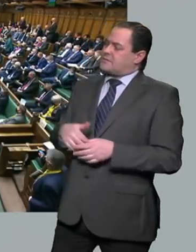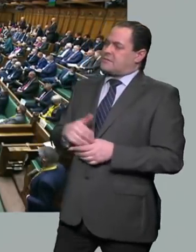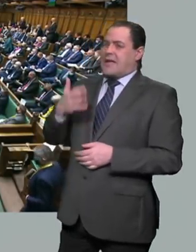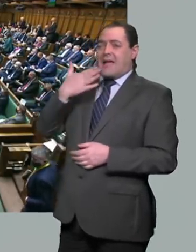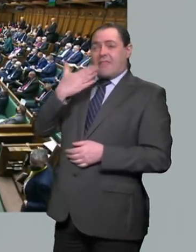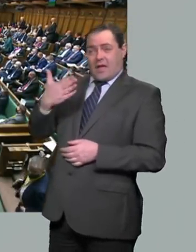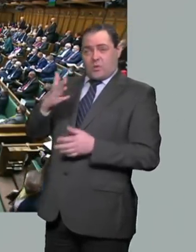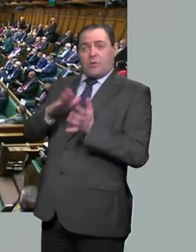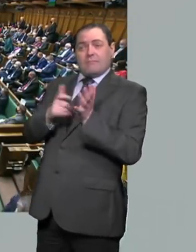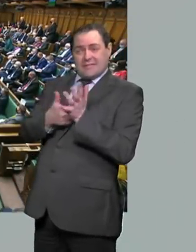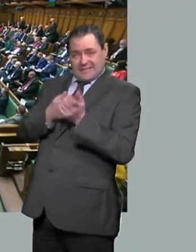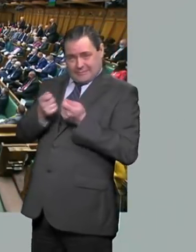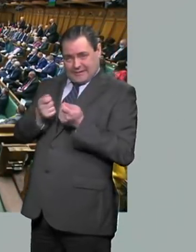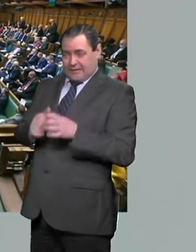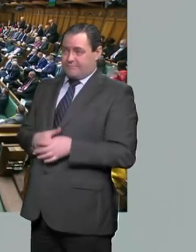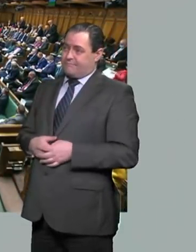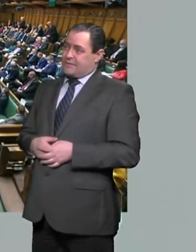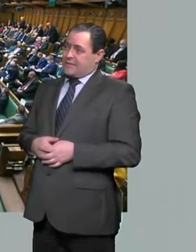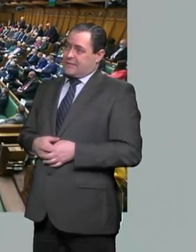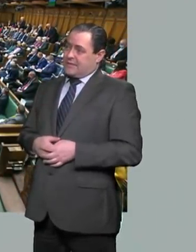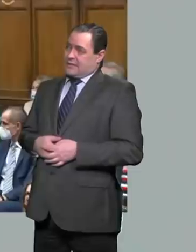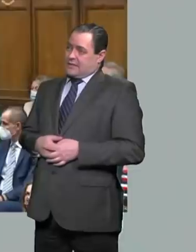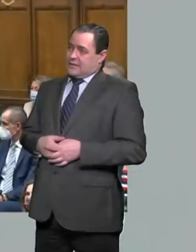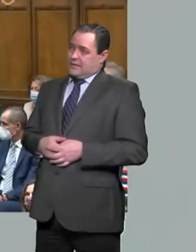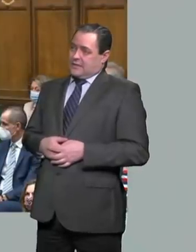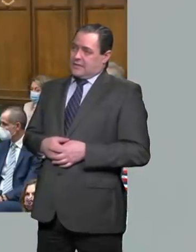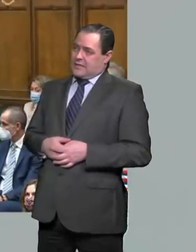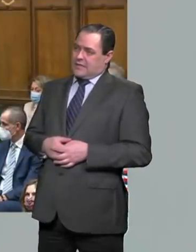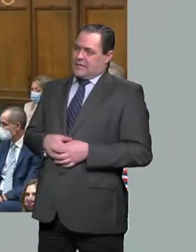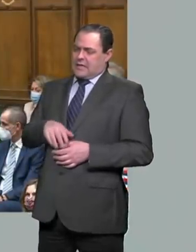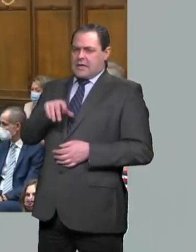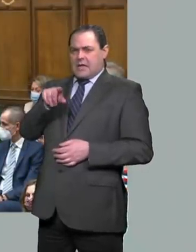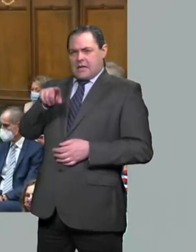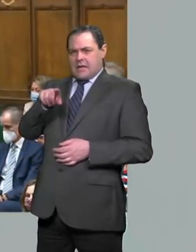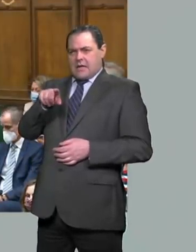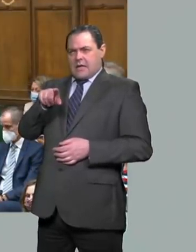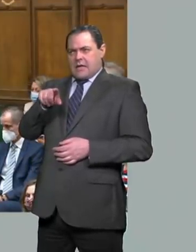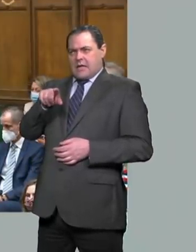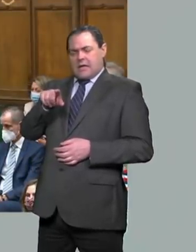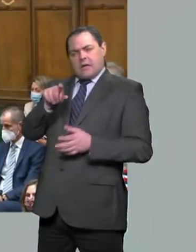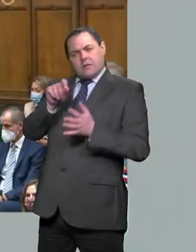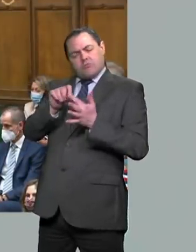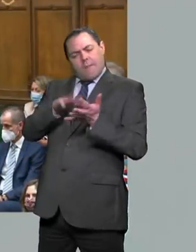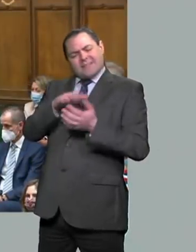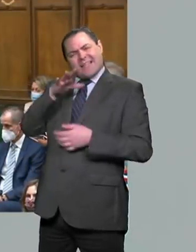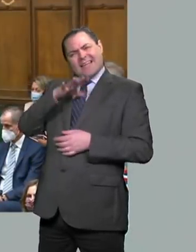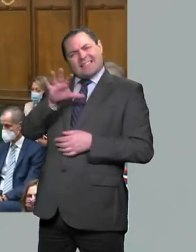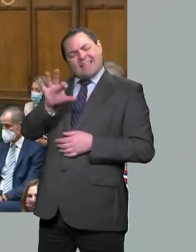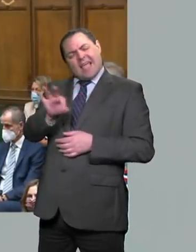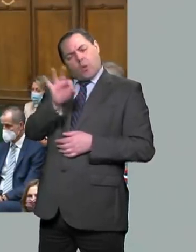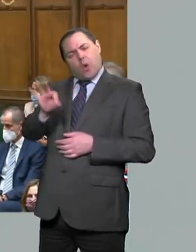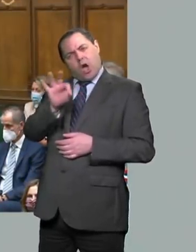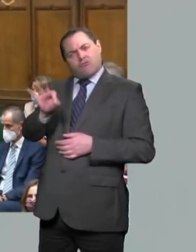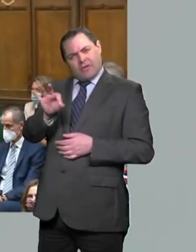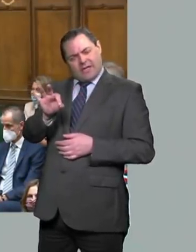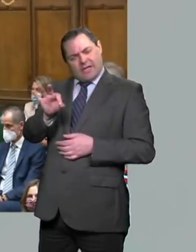you, Mr. Speaker. If the Prime Minister needs a Metropolitan Police inquiry to